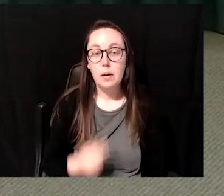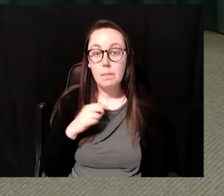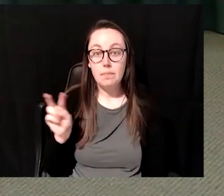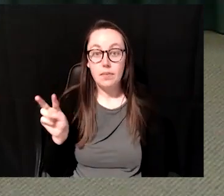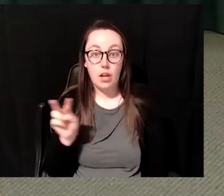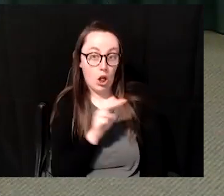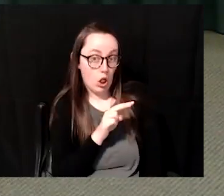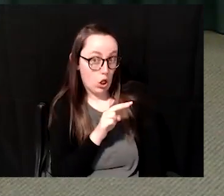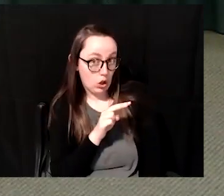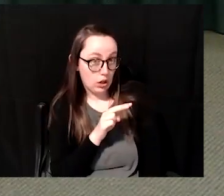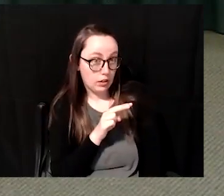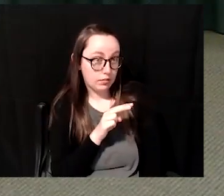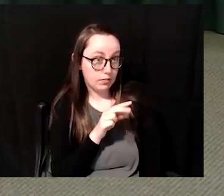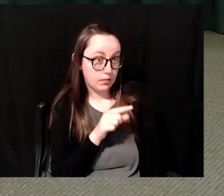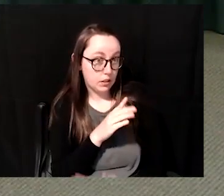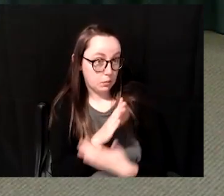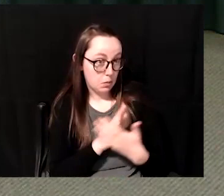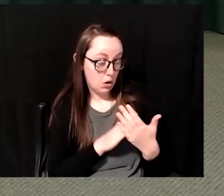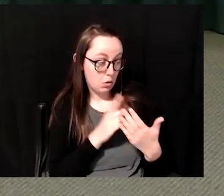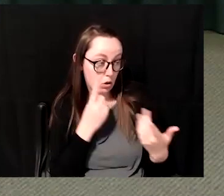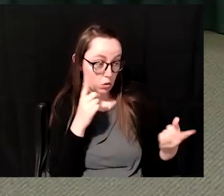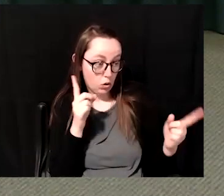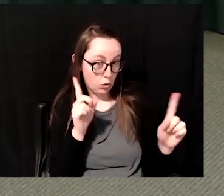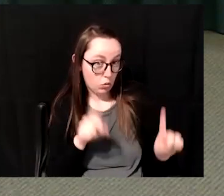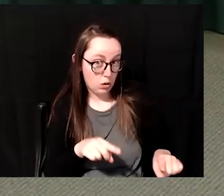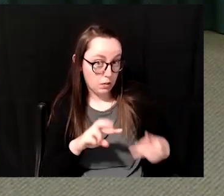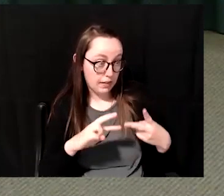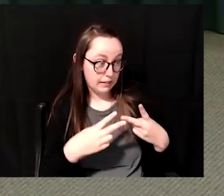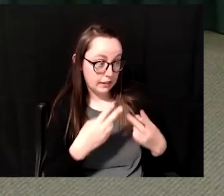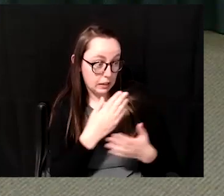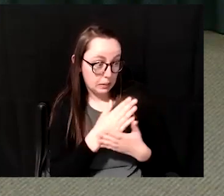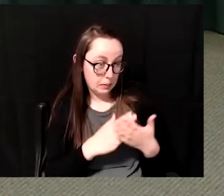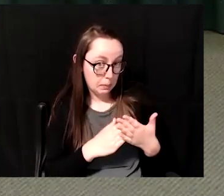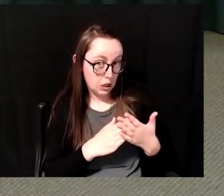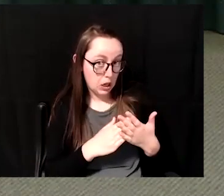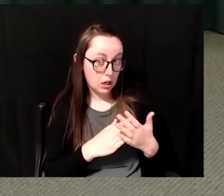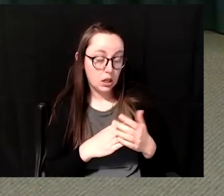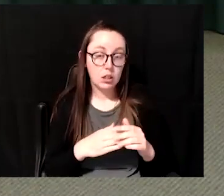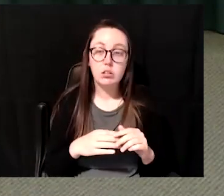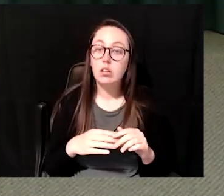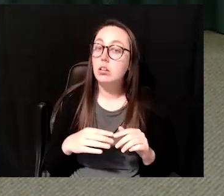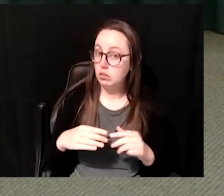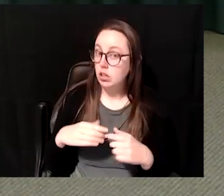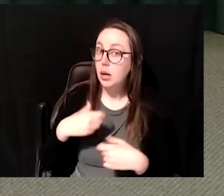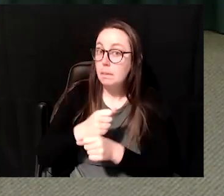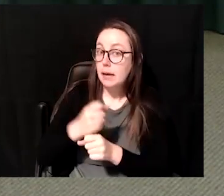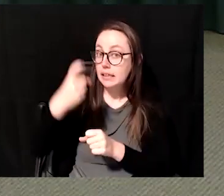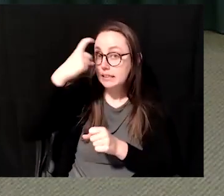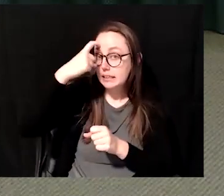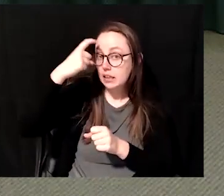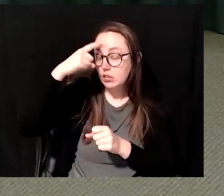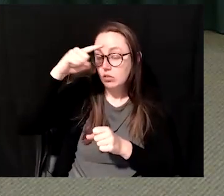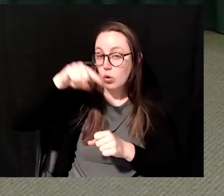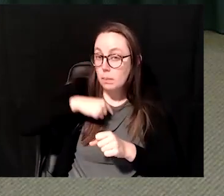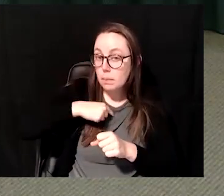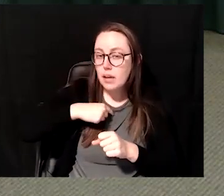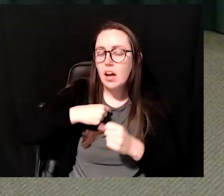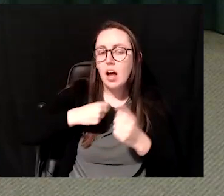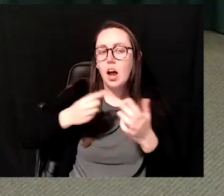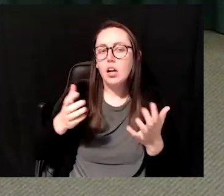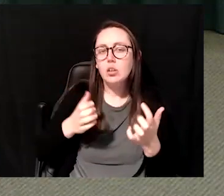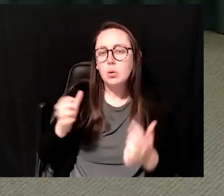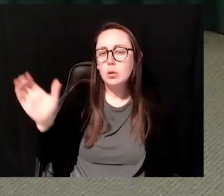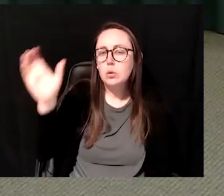to the second element it mostly makes sense to me I I just want to kind of him more about how we would